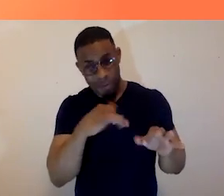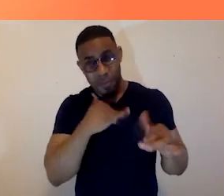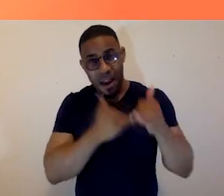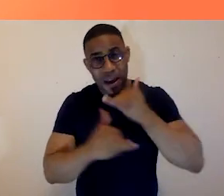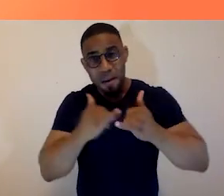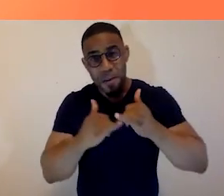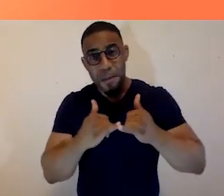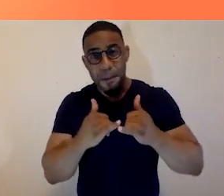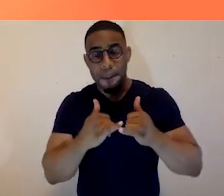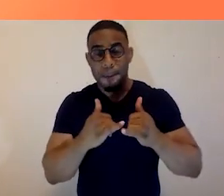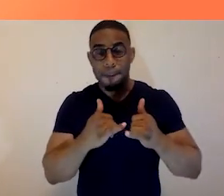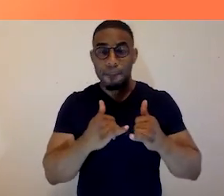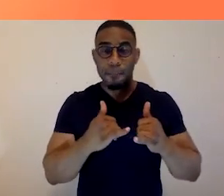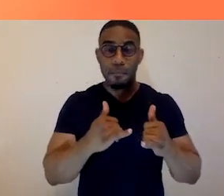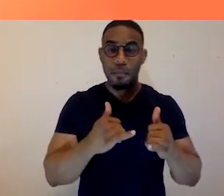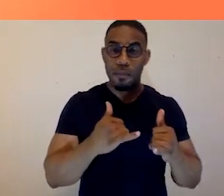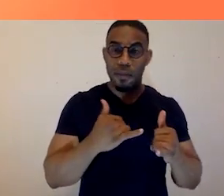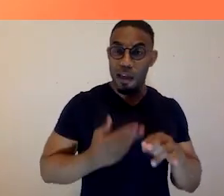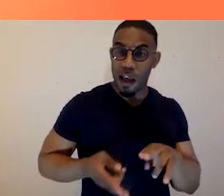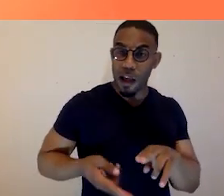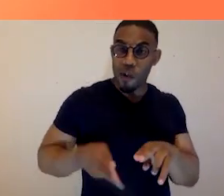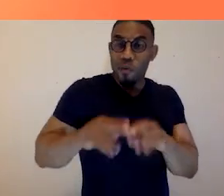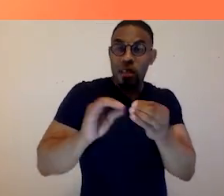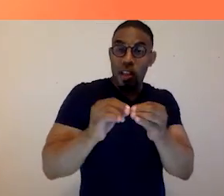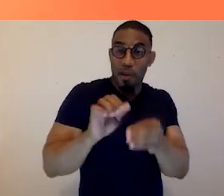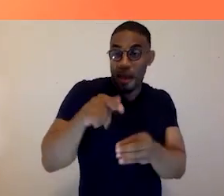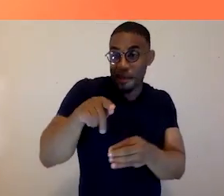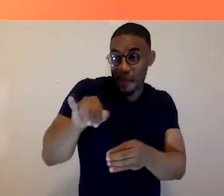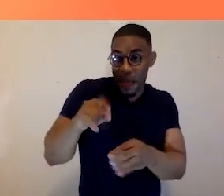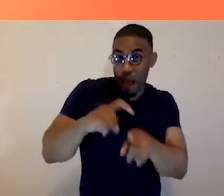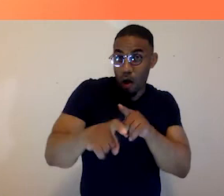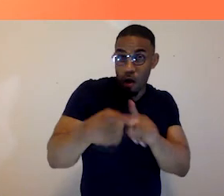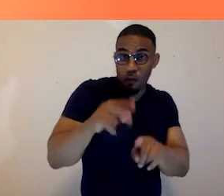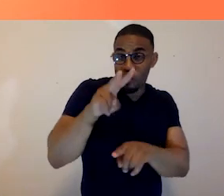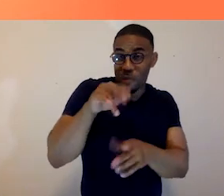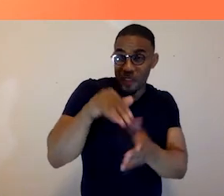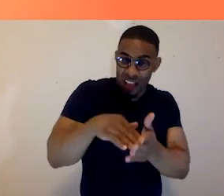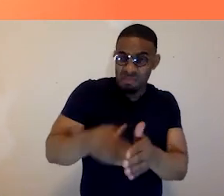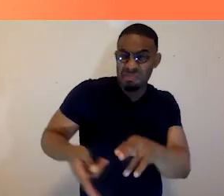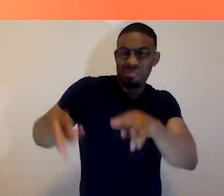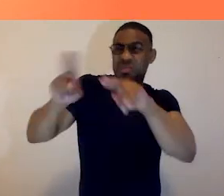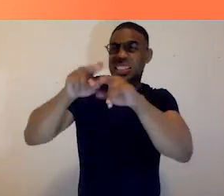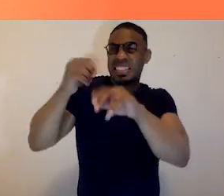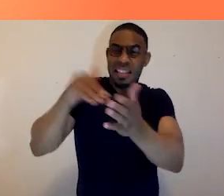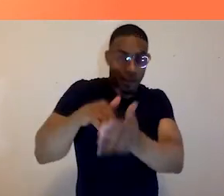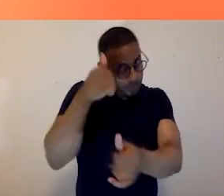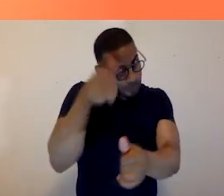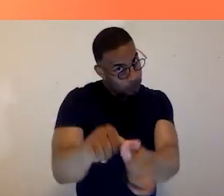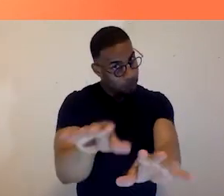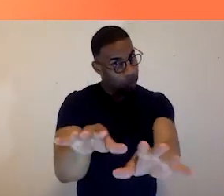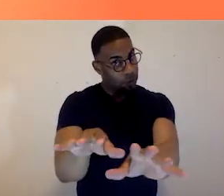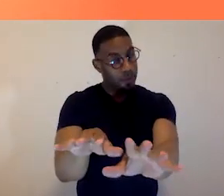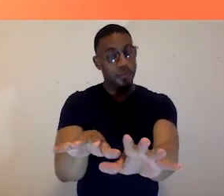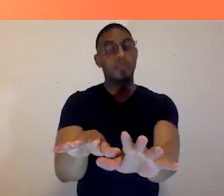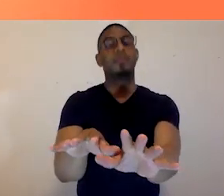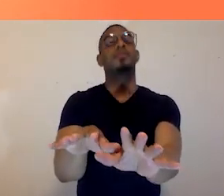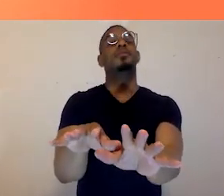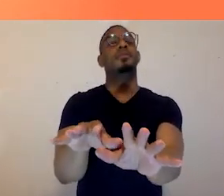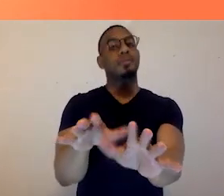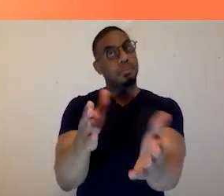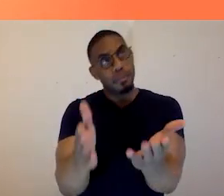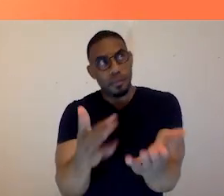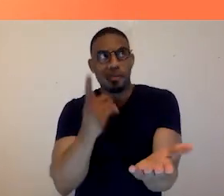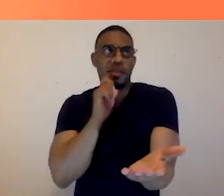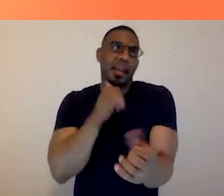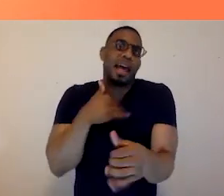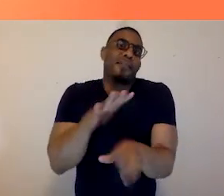error. I increased the number of API calls from 2,000 to 10,000 because remember, maybe it